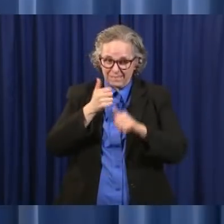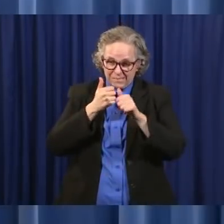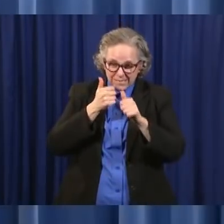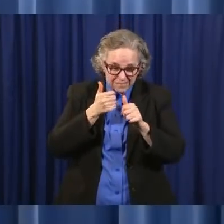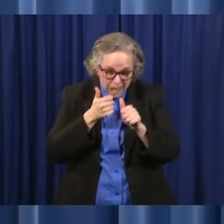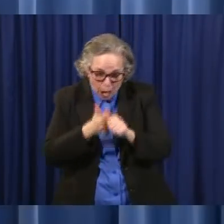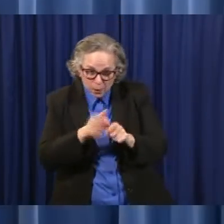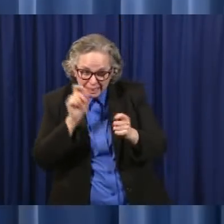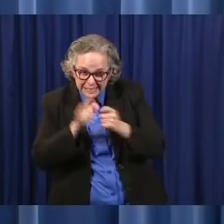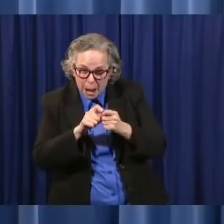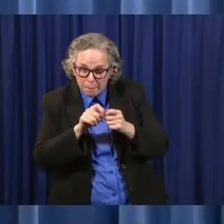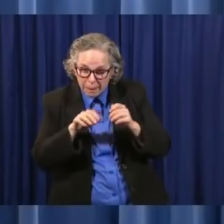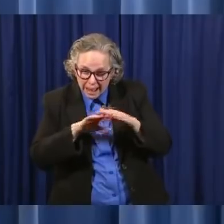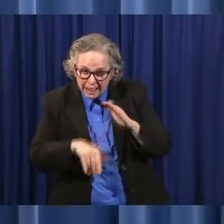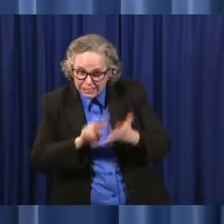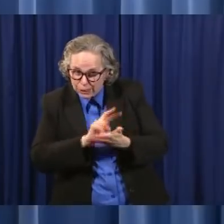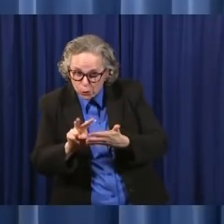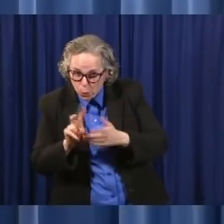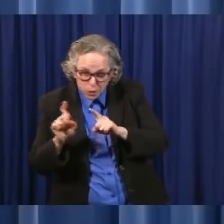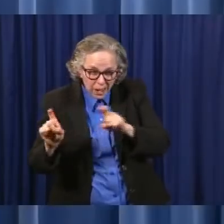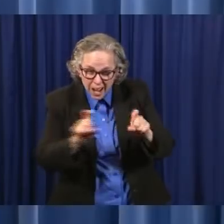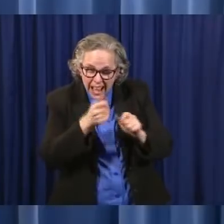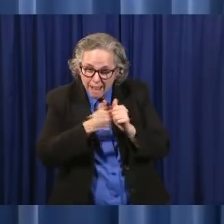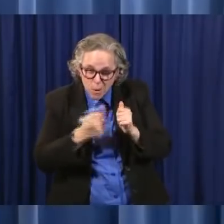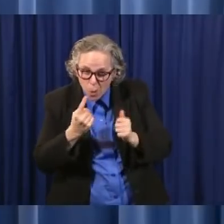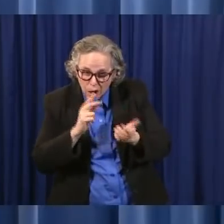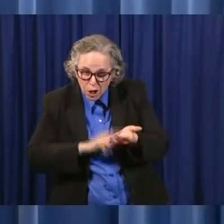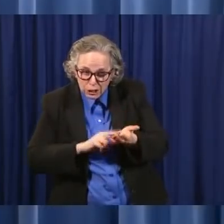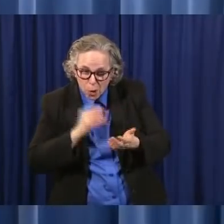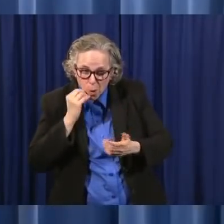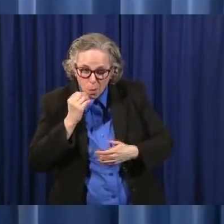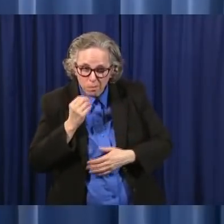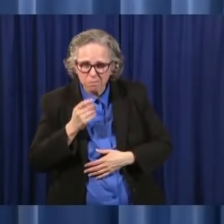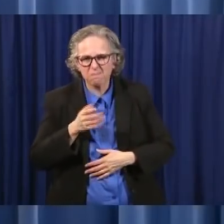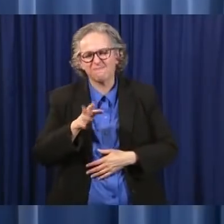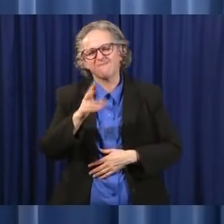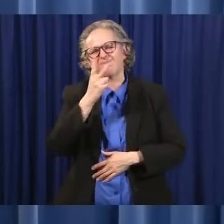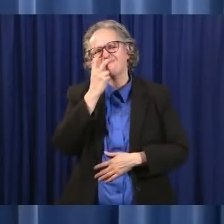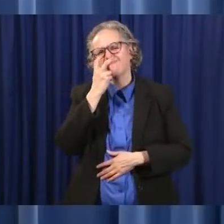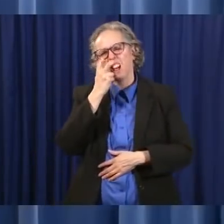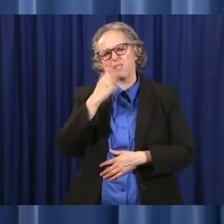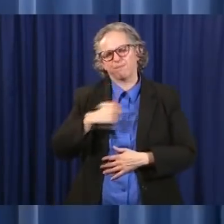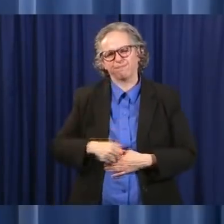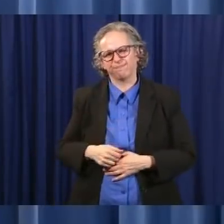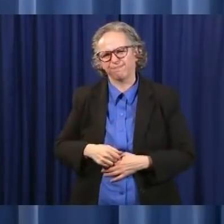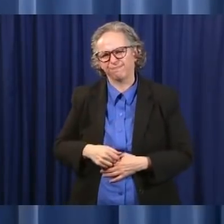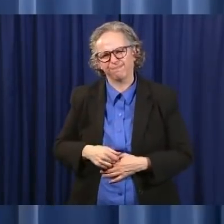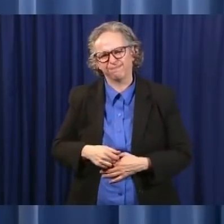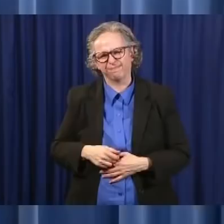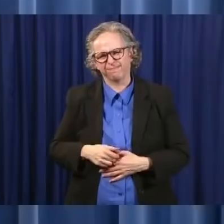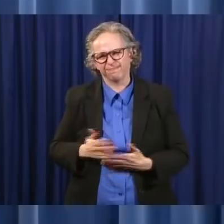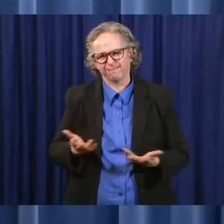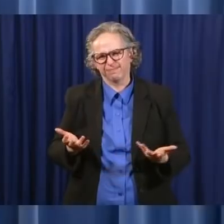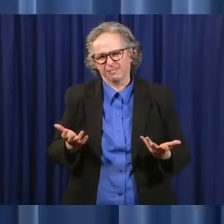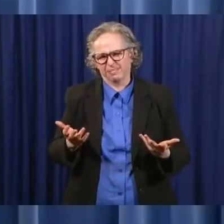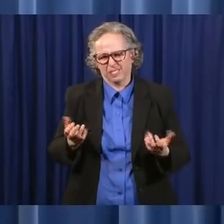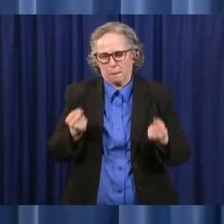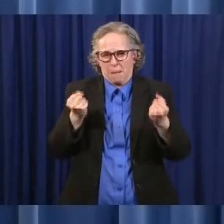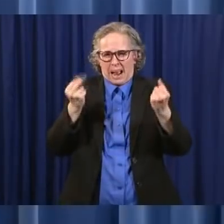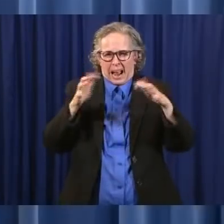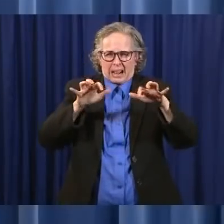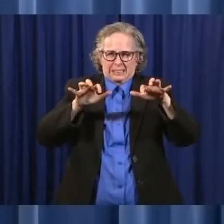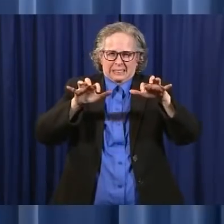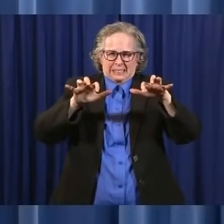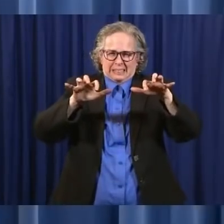test everybody in the nursing home. There is frankly a lot of people in the medical field who would